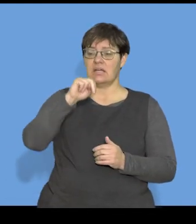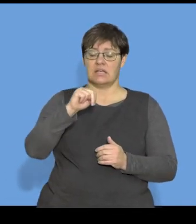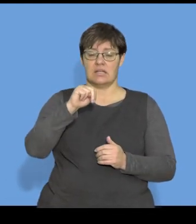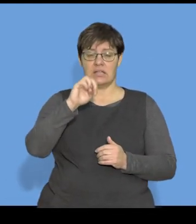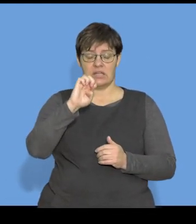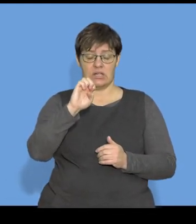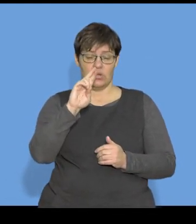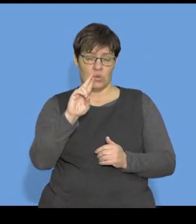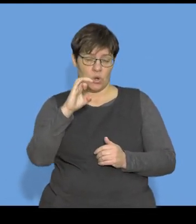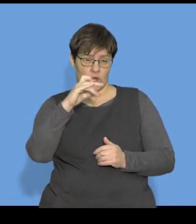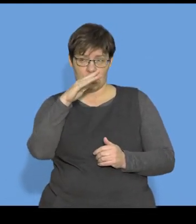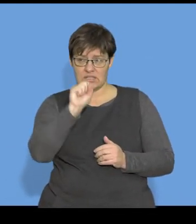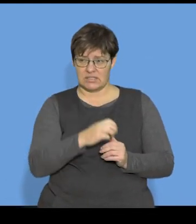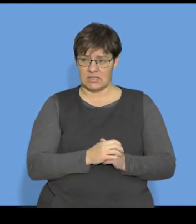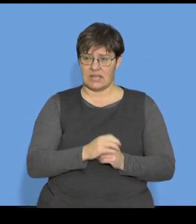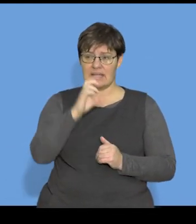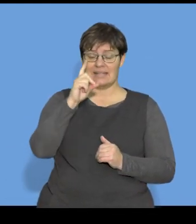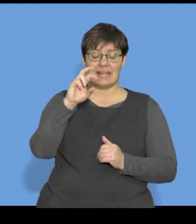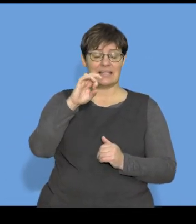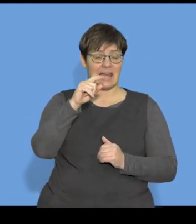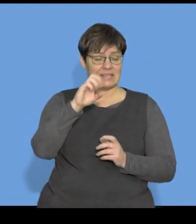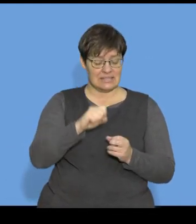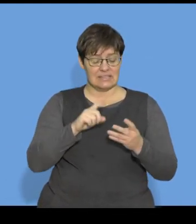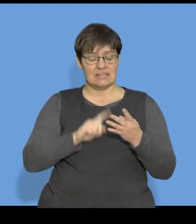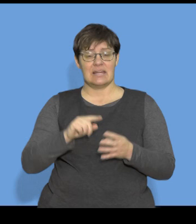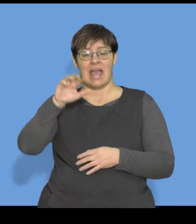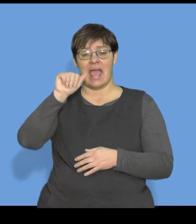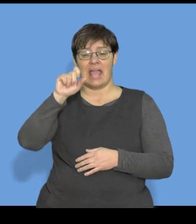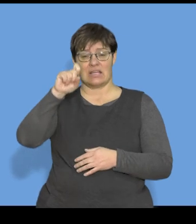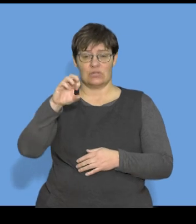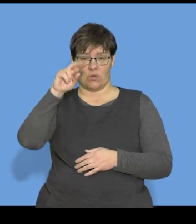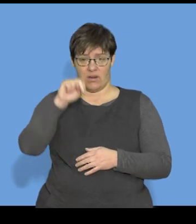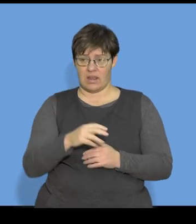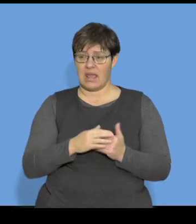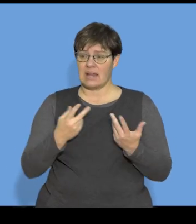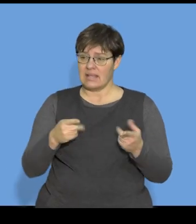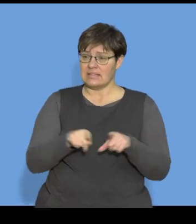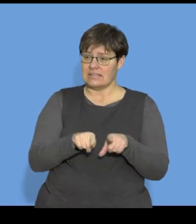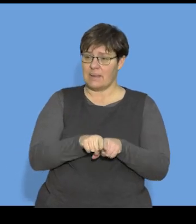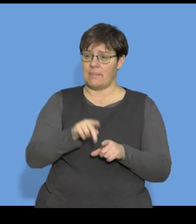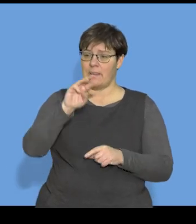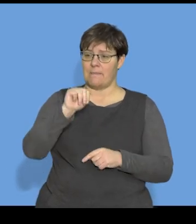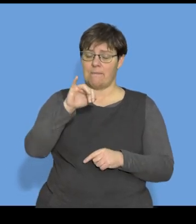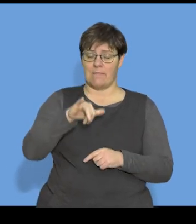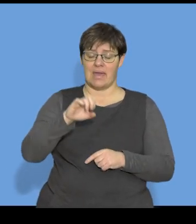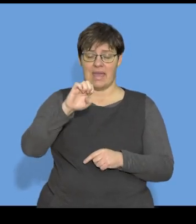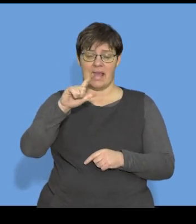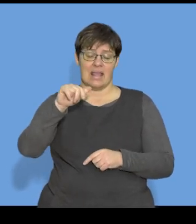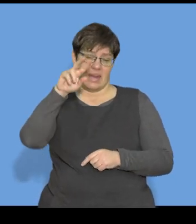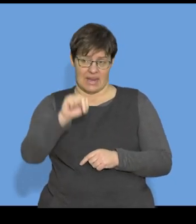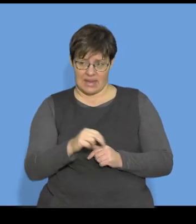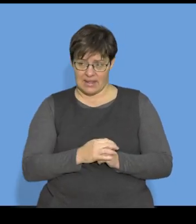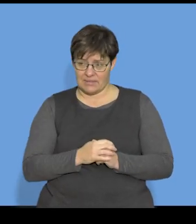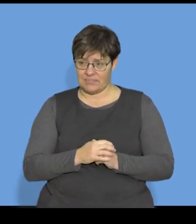nucleus, the dendrites, the axons, and the myelin sheath. You did see the function. Then